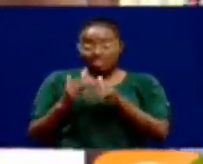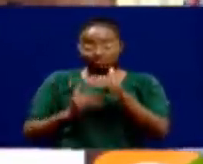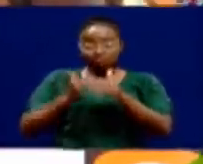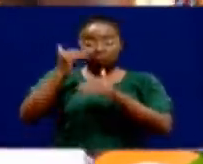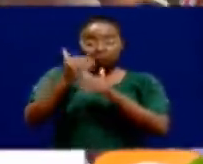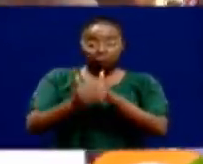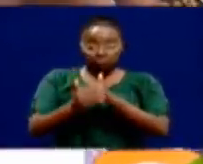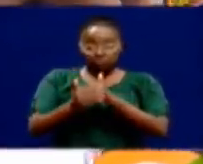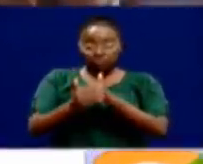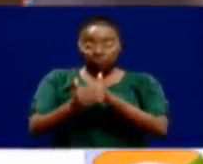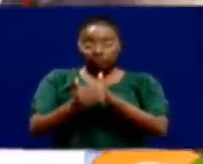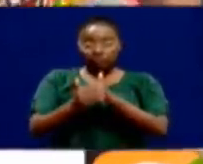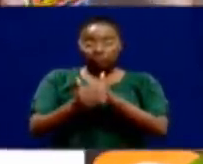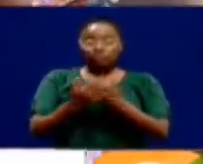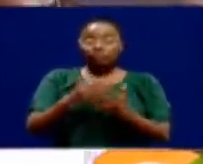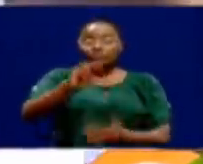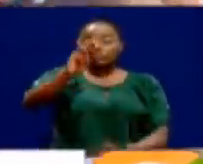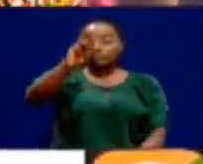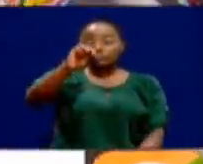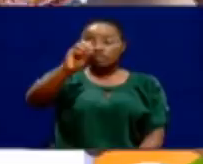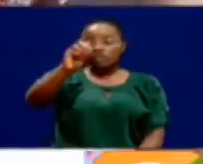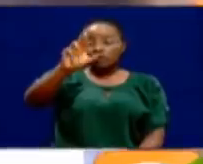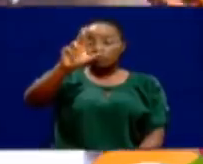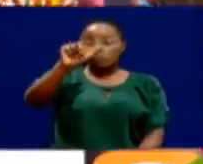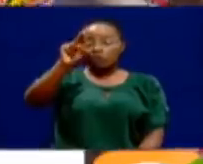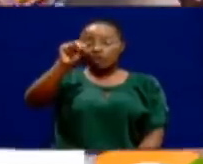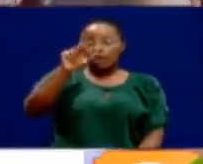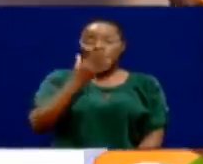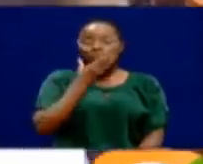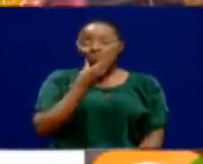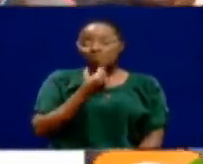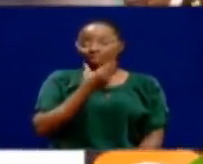followed by the majestic Morans.